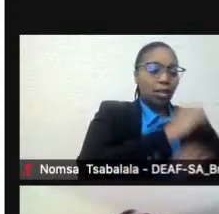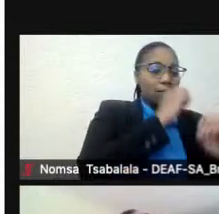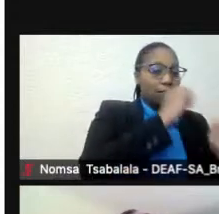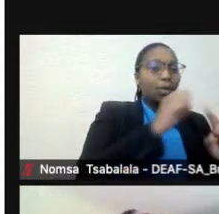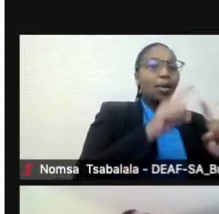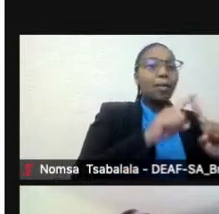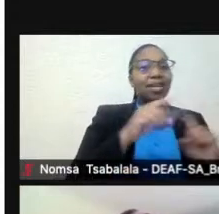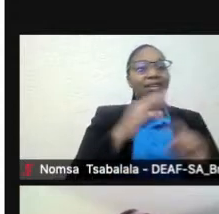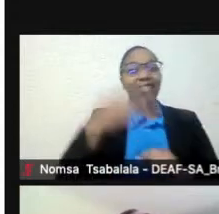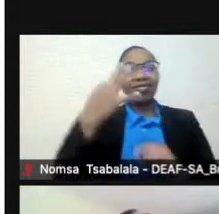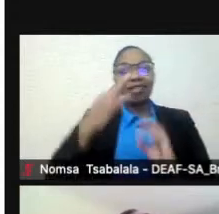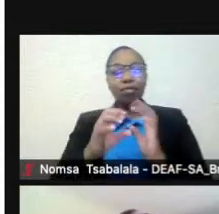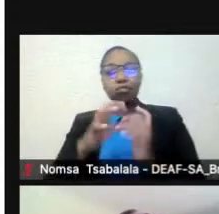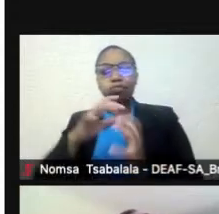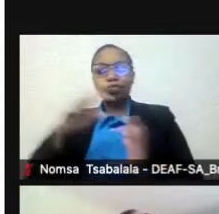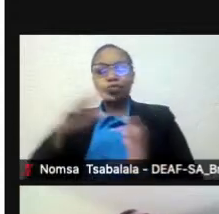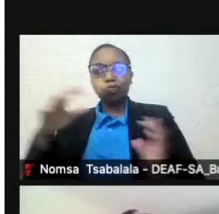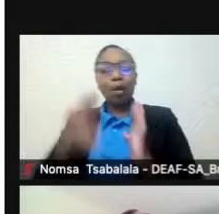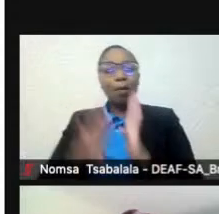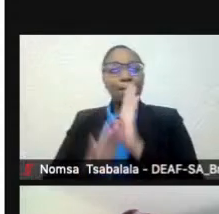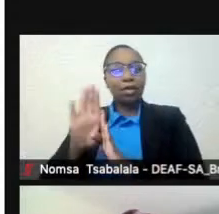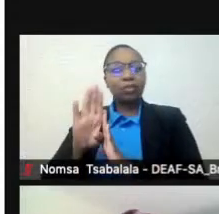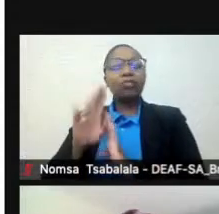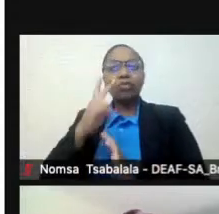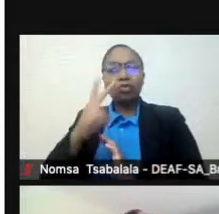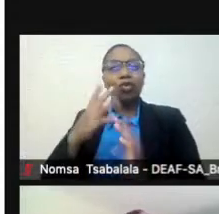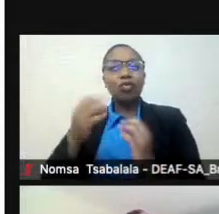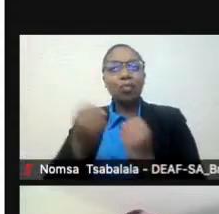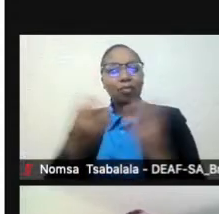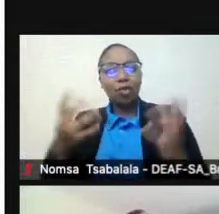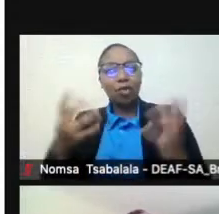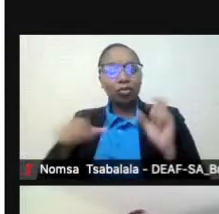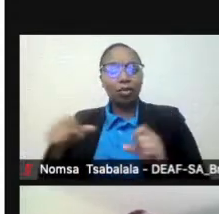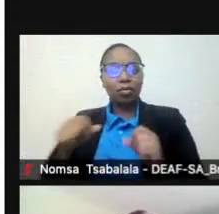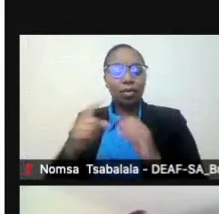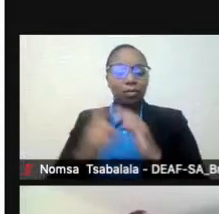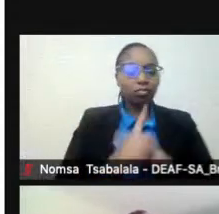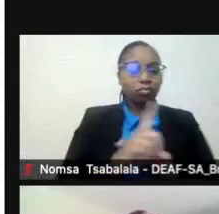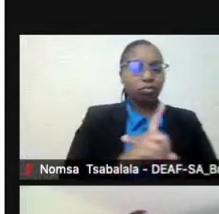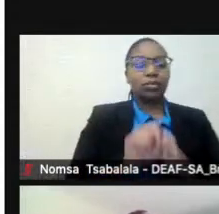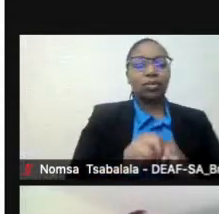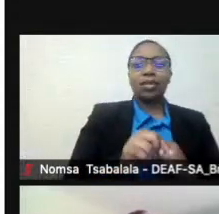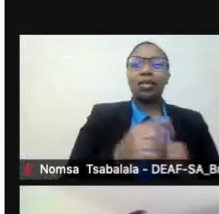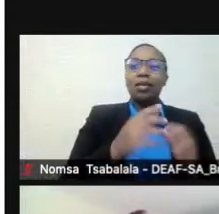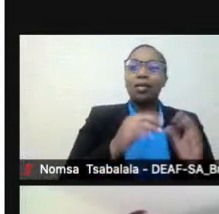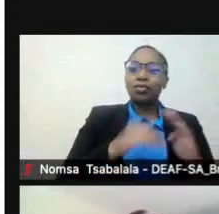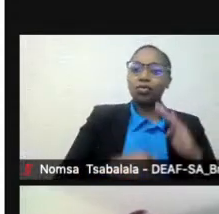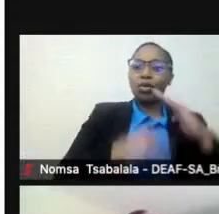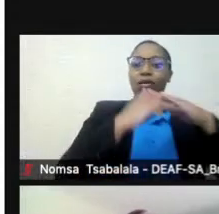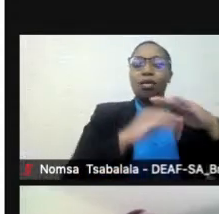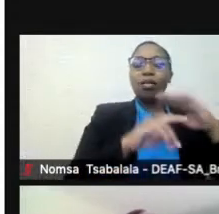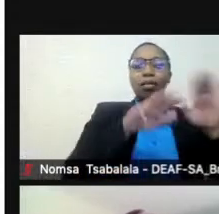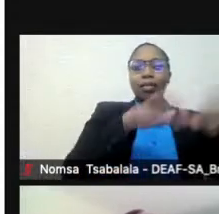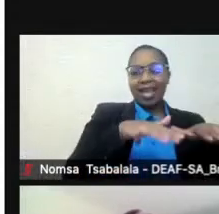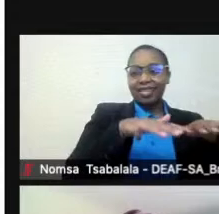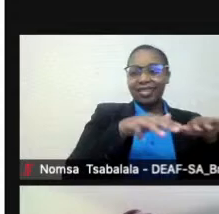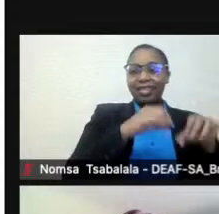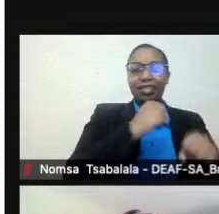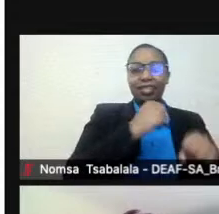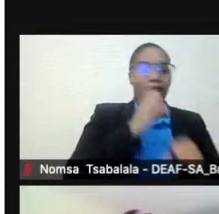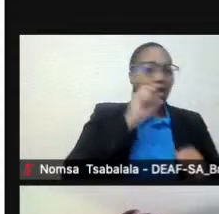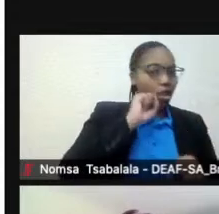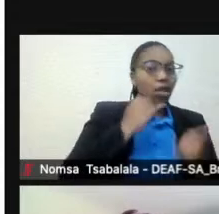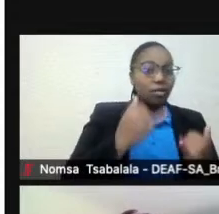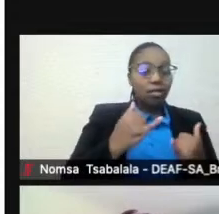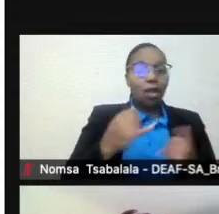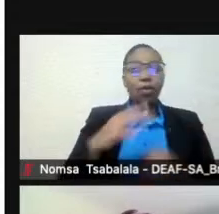admissions in young children under 5 and in teenagers 15 to 19. And now at the start of this fourth wave, we're seeing quite a